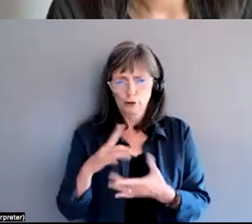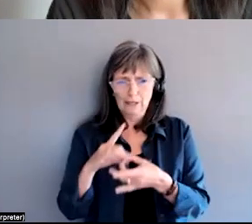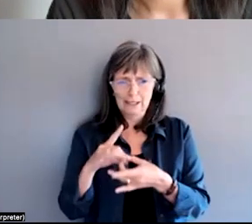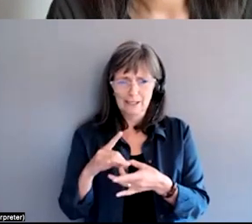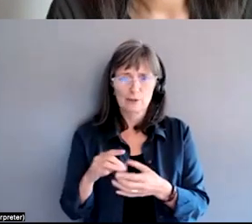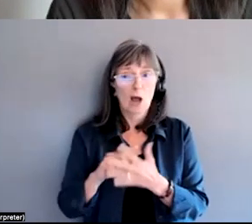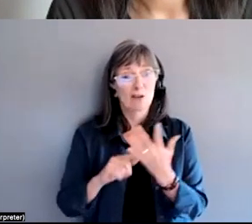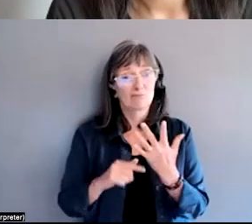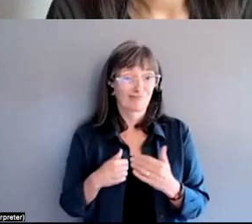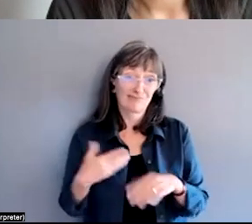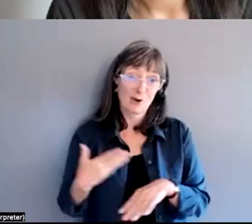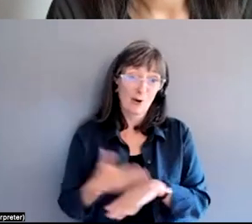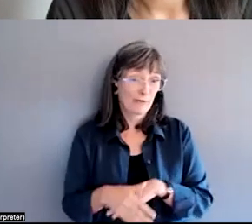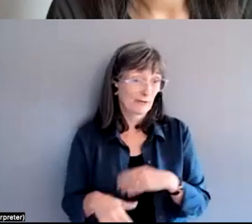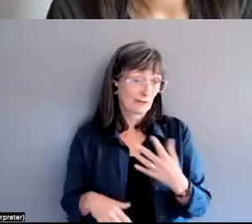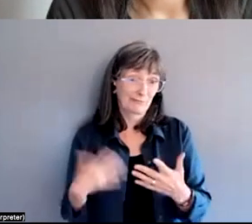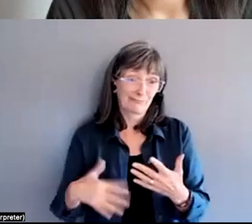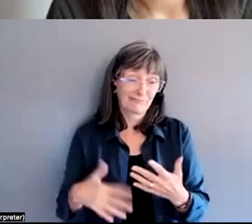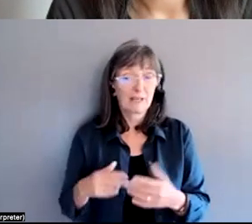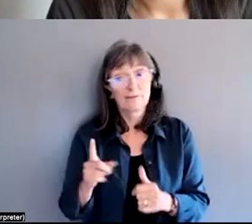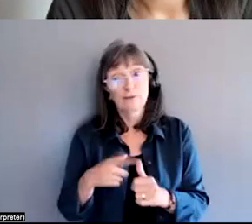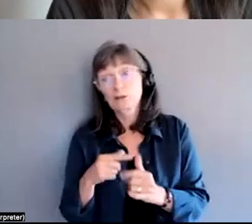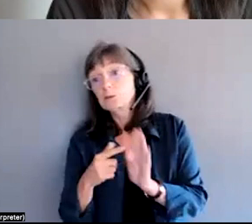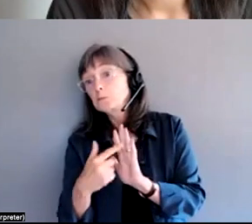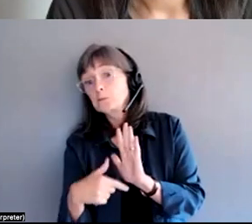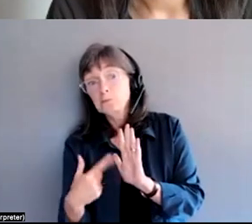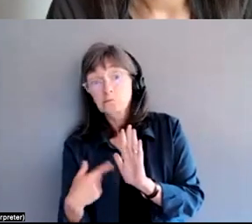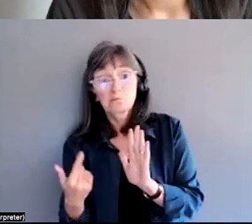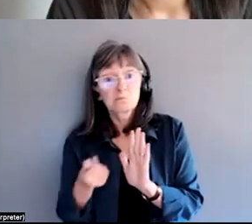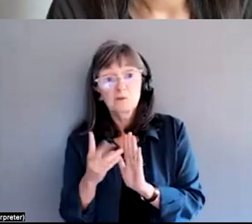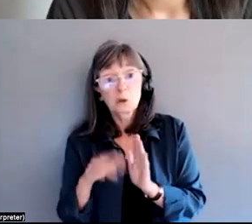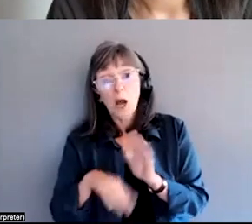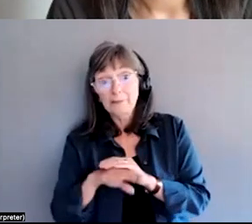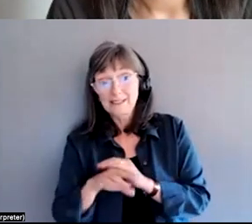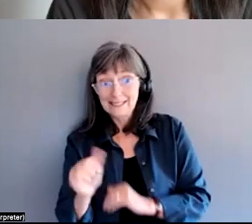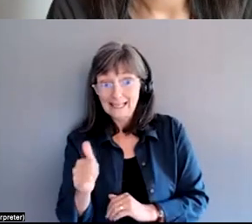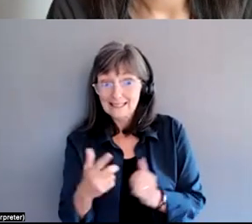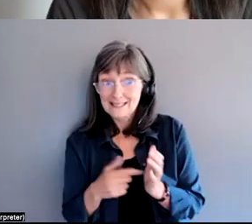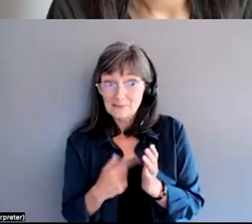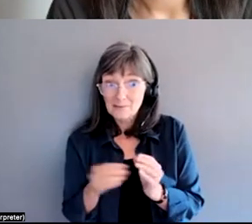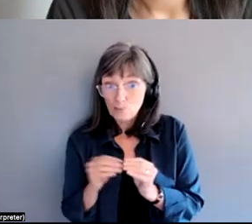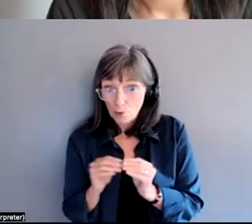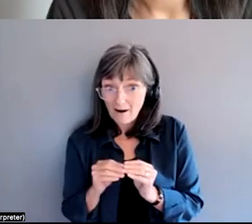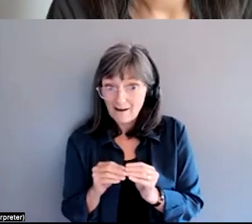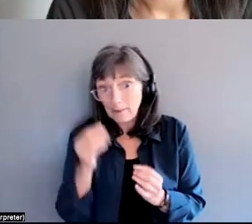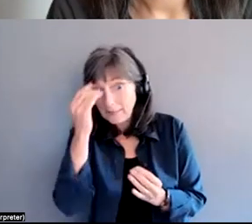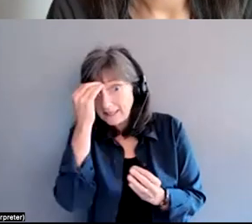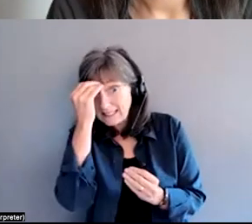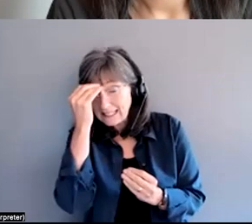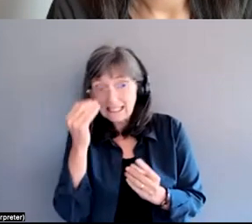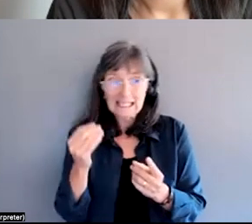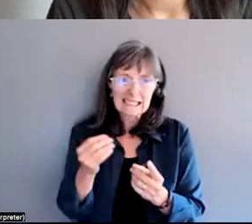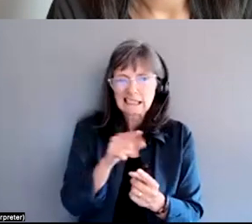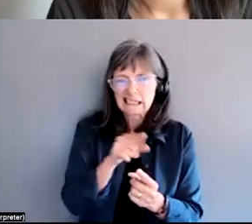than the average person does. And I'll go to him first, say, here are, you know, the up to 10, sometimes more, that I'm thinking of. And I'll say, I don't like this one for